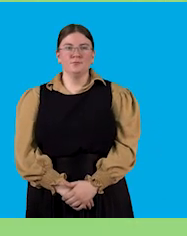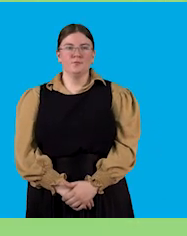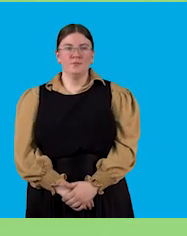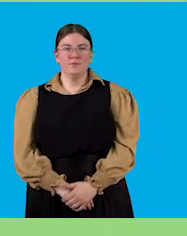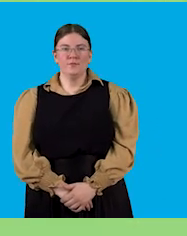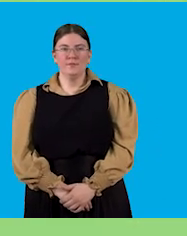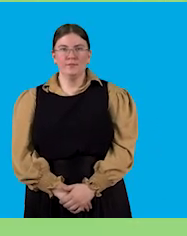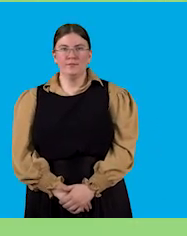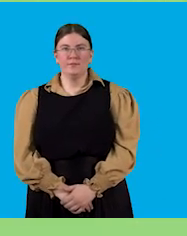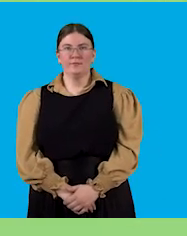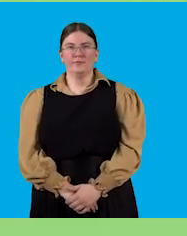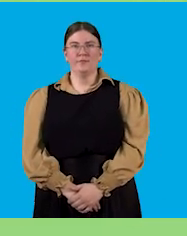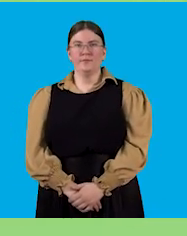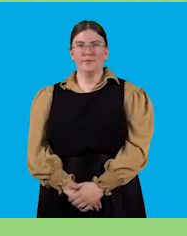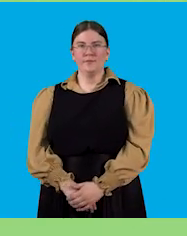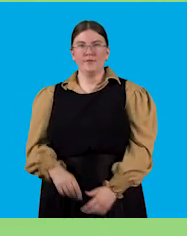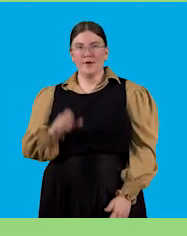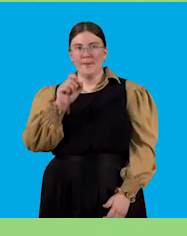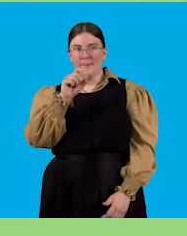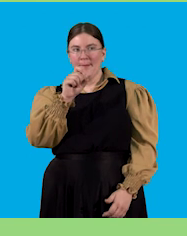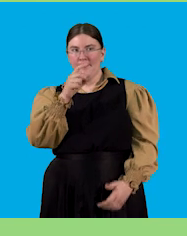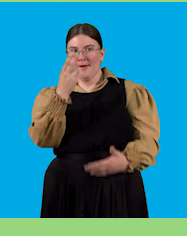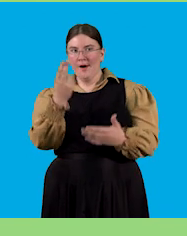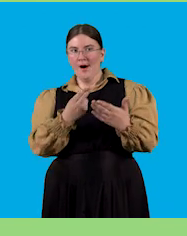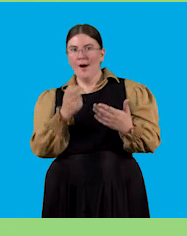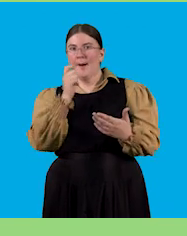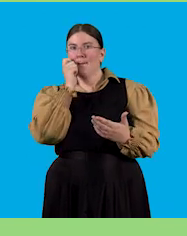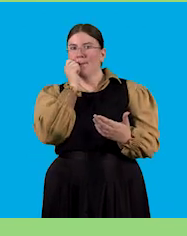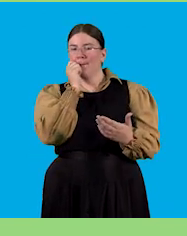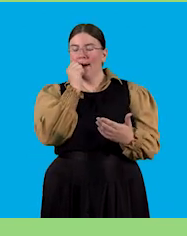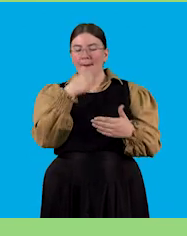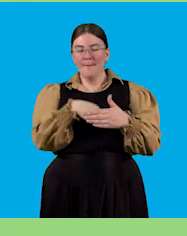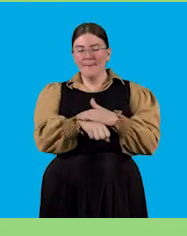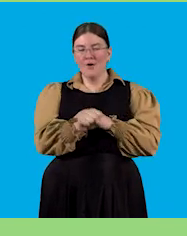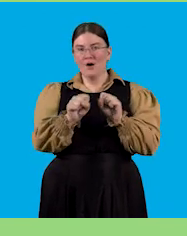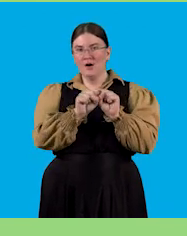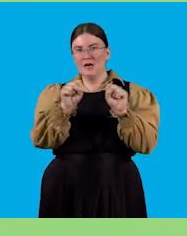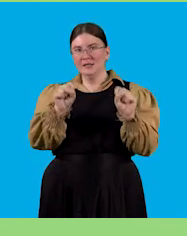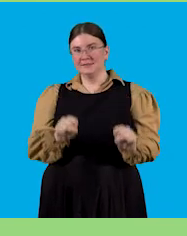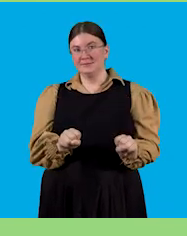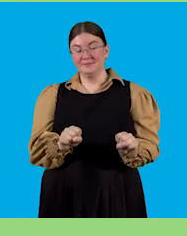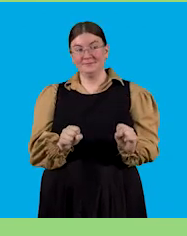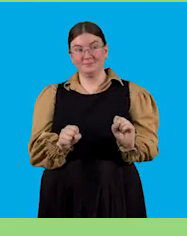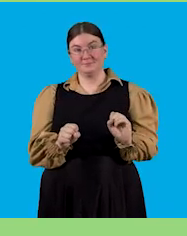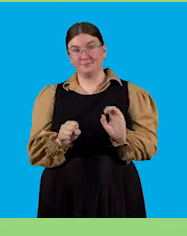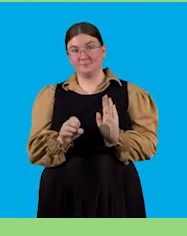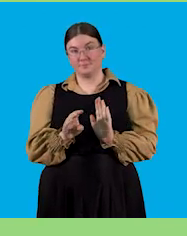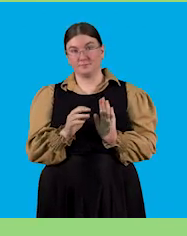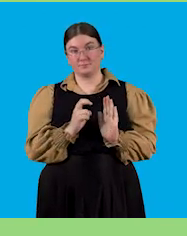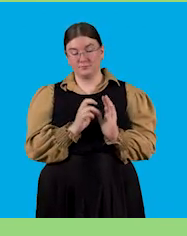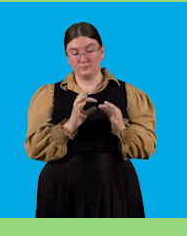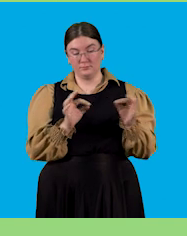Okay, here we have a diagram of the male reproductive system, and the instruction says, study the